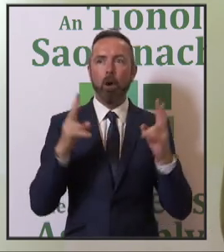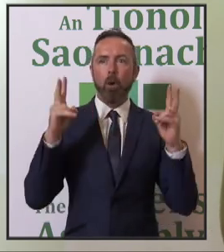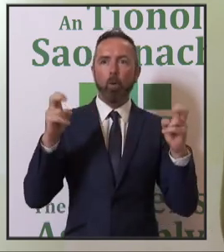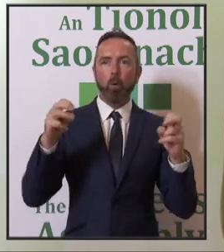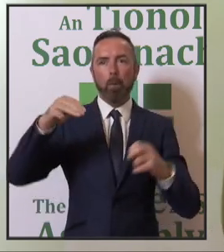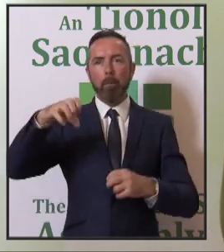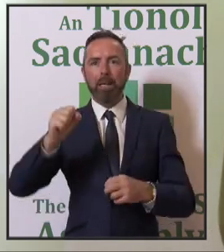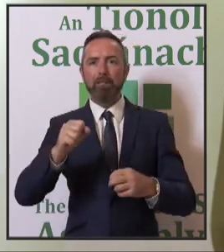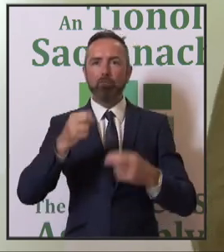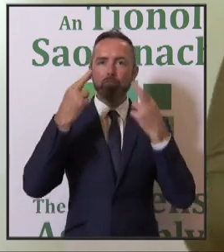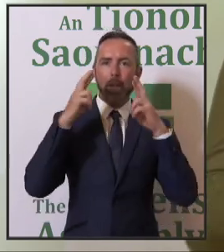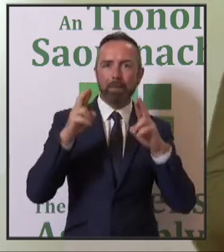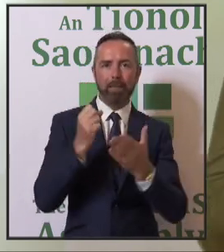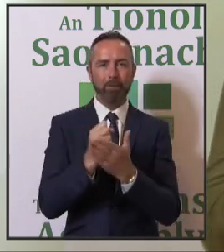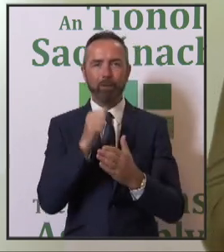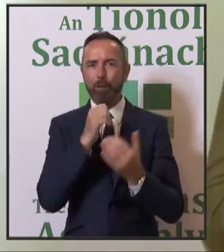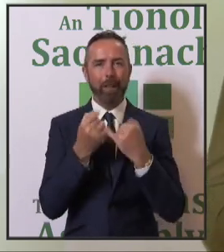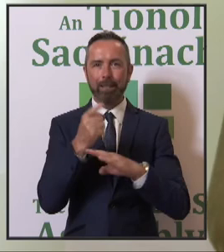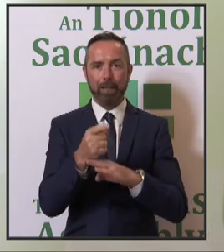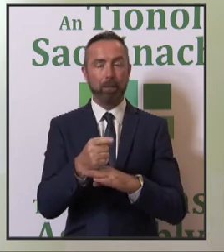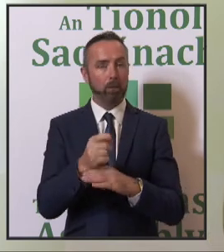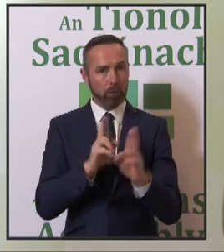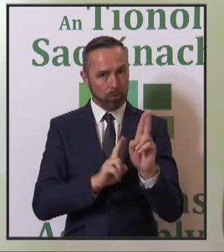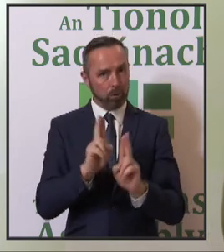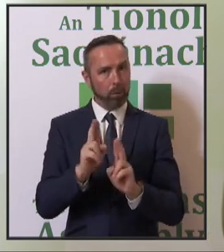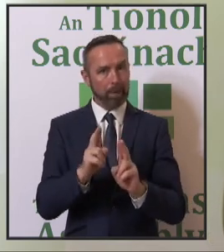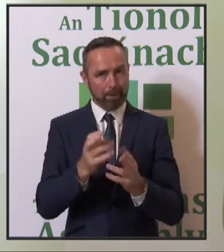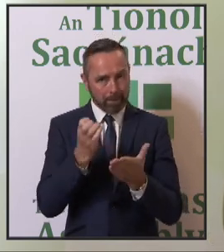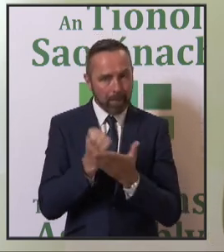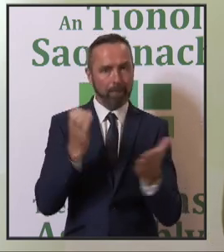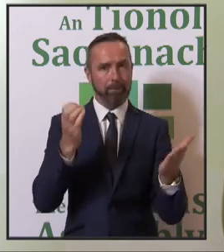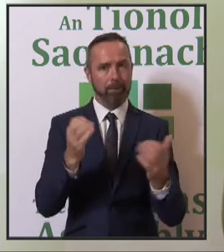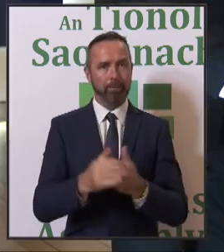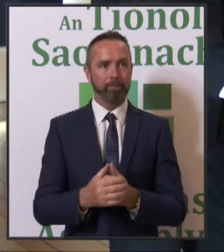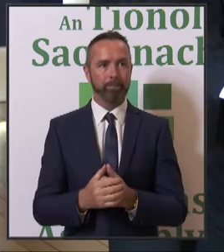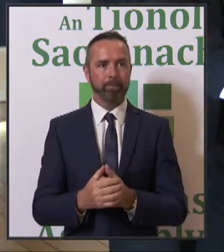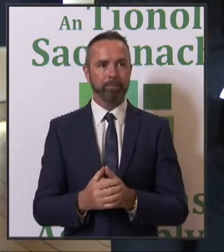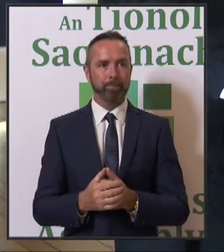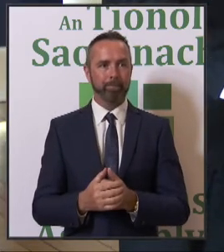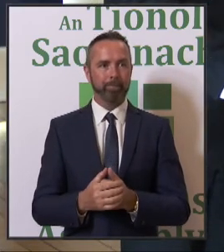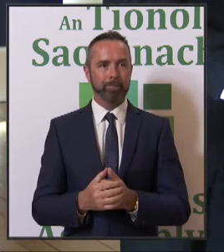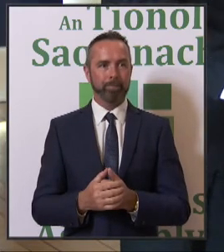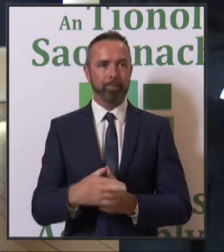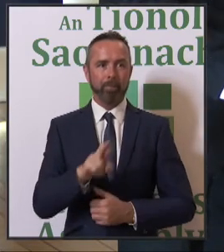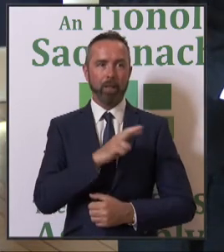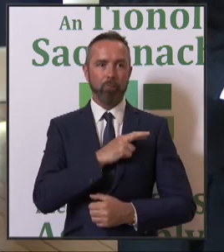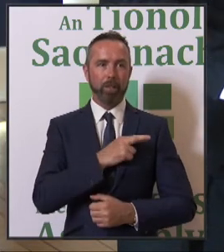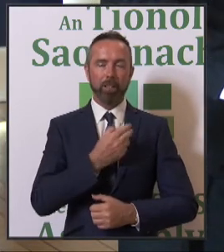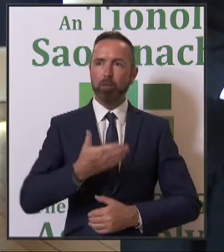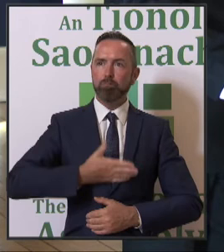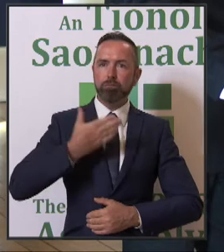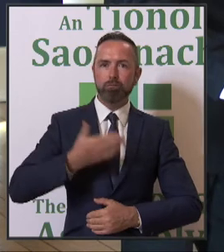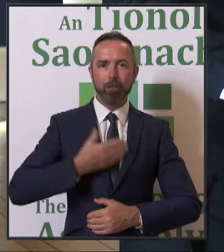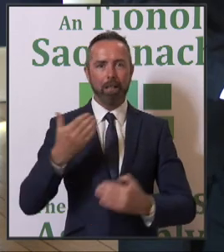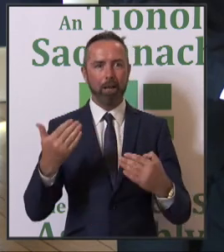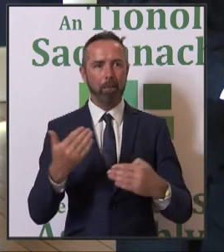misrepresentative studies and so on. It had to be quite accurate. And I was really impressed by how